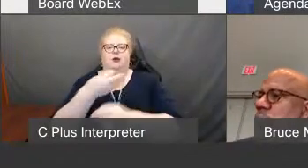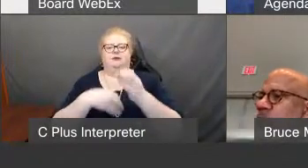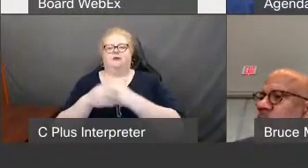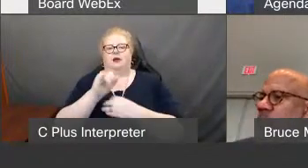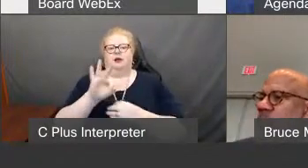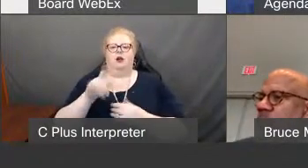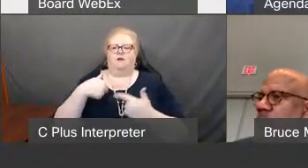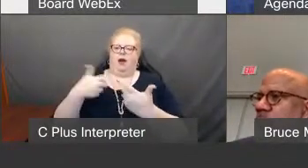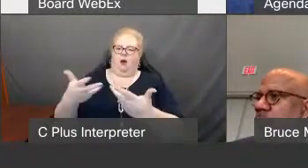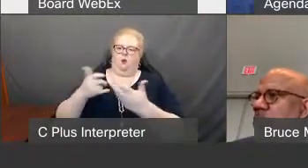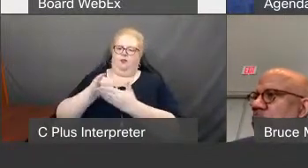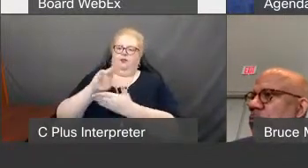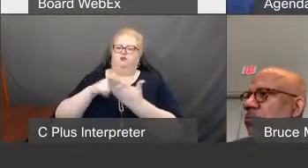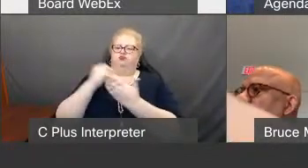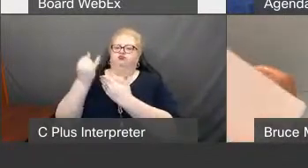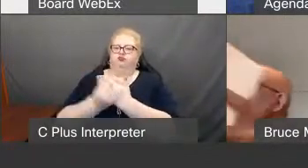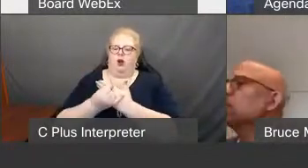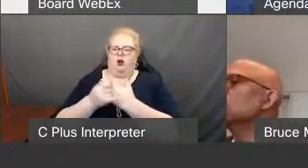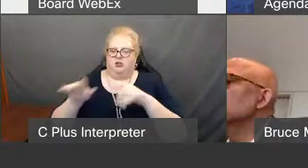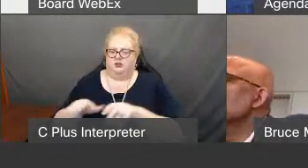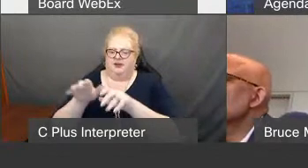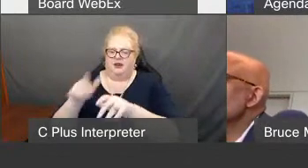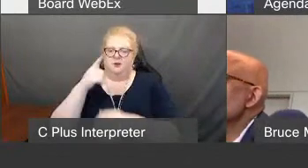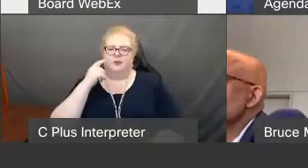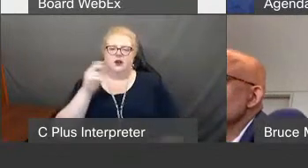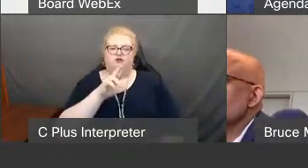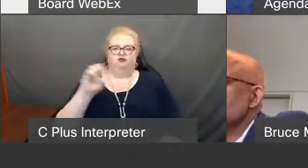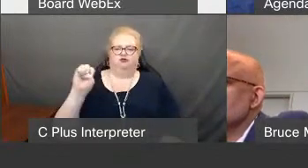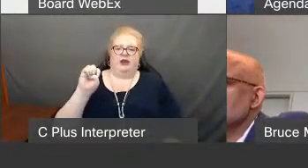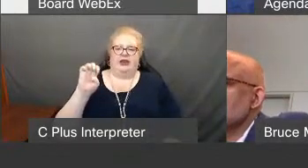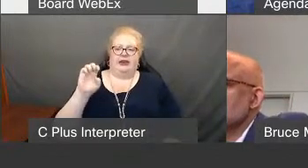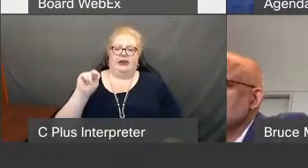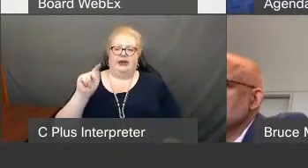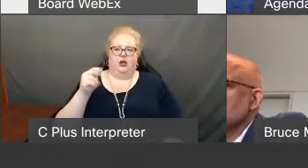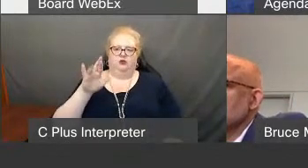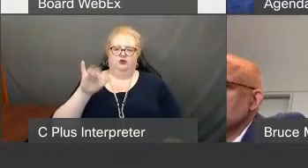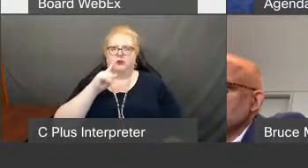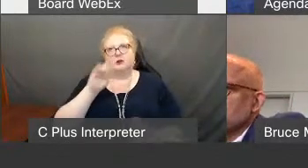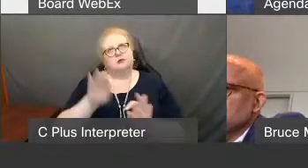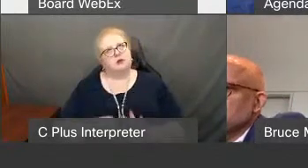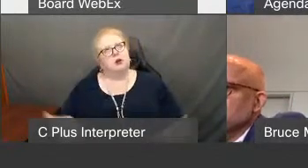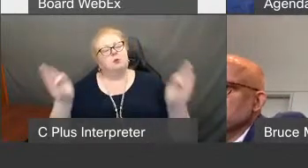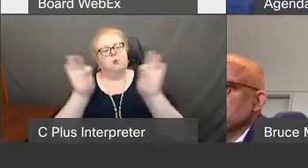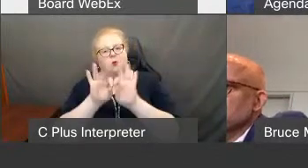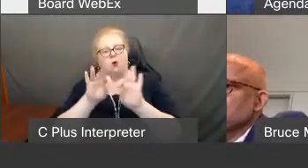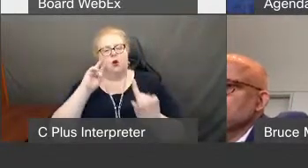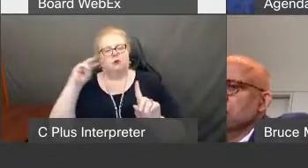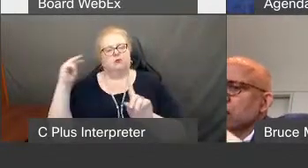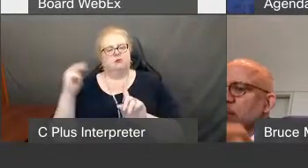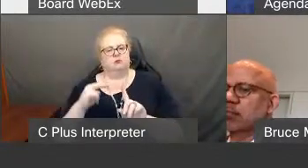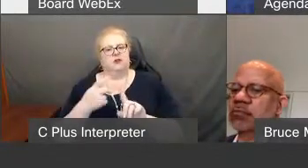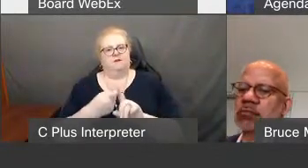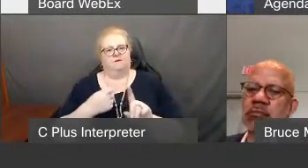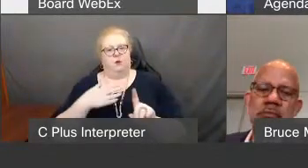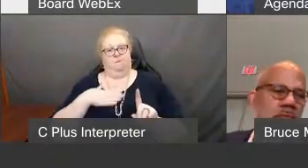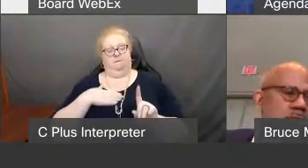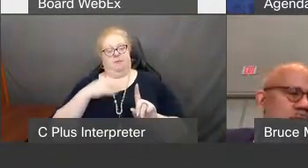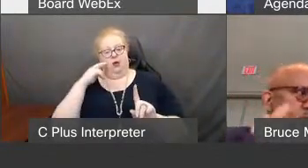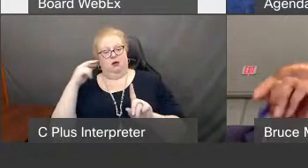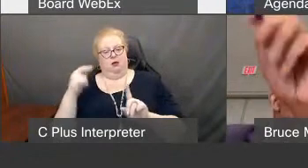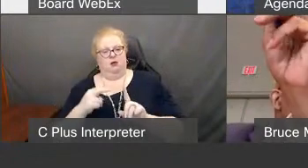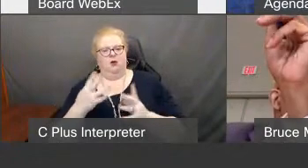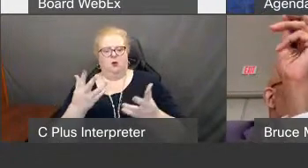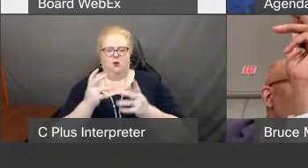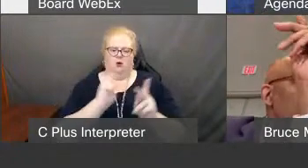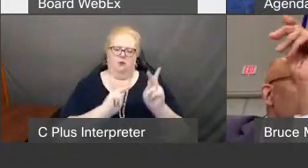wards. Reentry is a real important issue from my standpoint. I think us getting people employed or